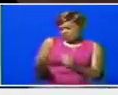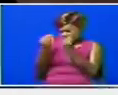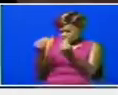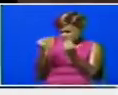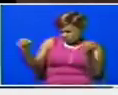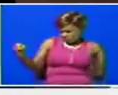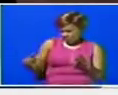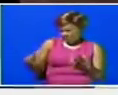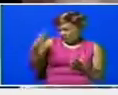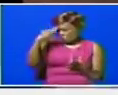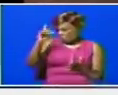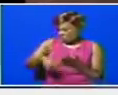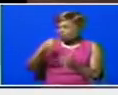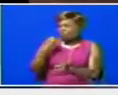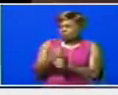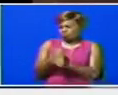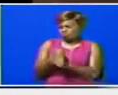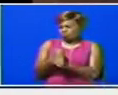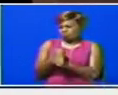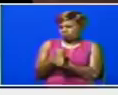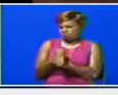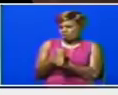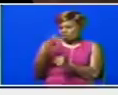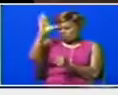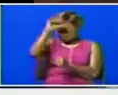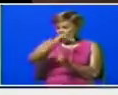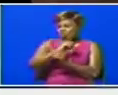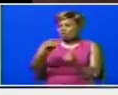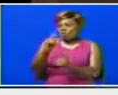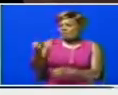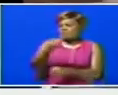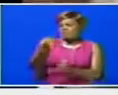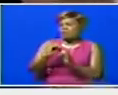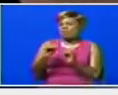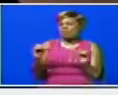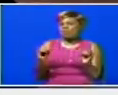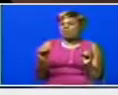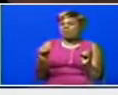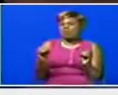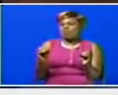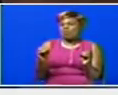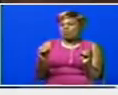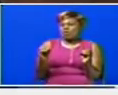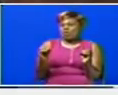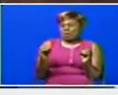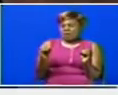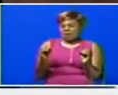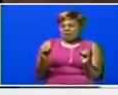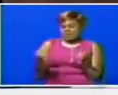well, we know exactly what to do. There is no omission, there is no error that we commit on this form. Like now in my